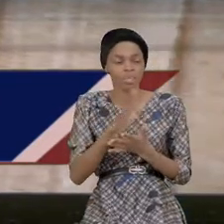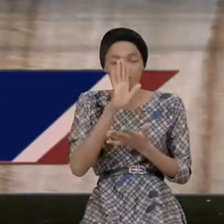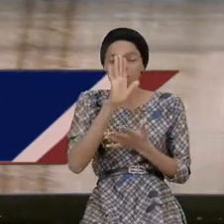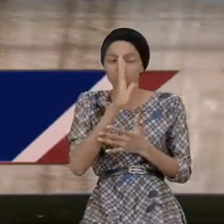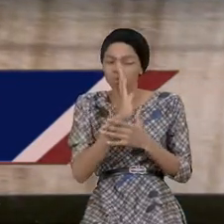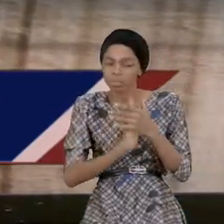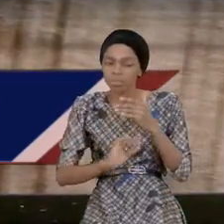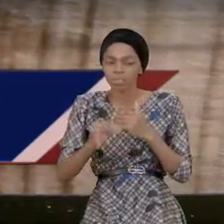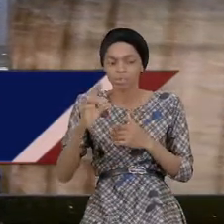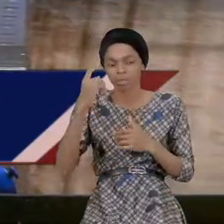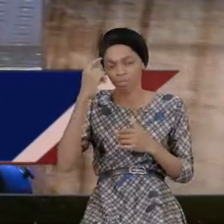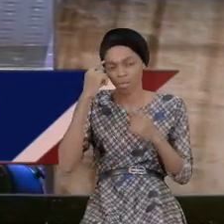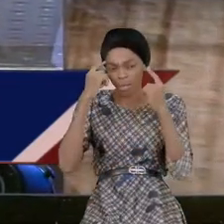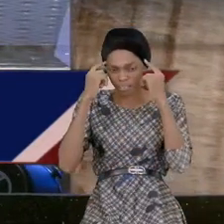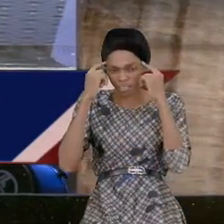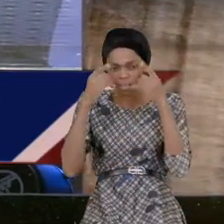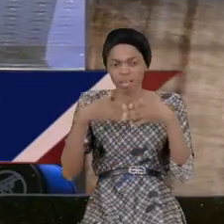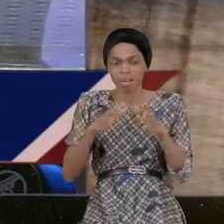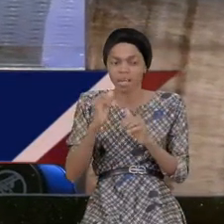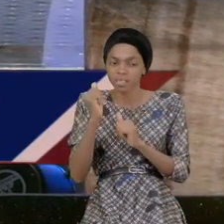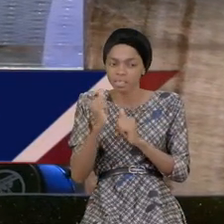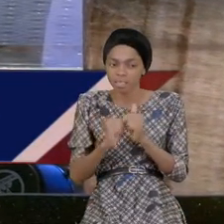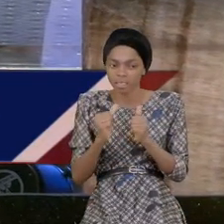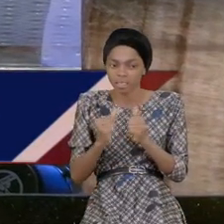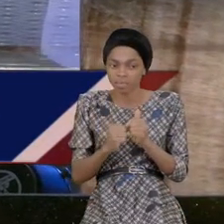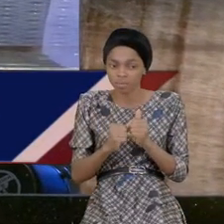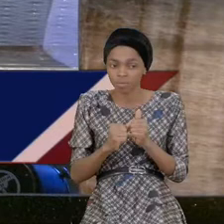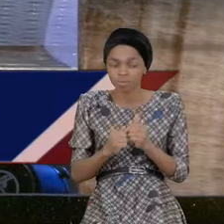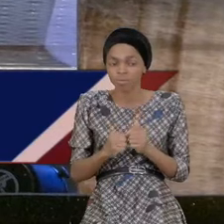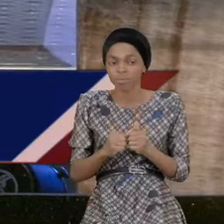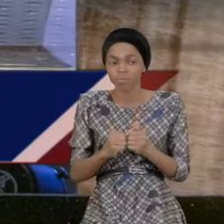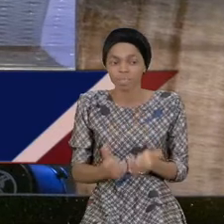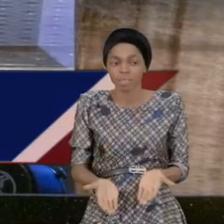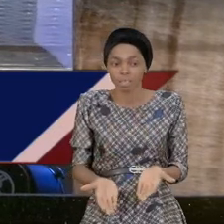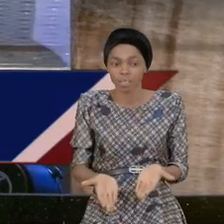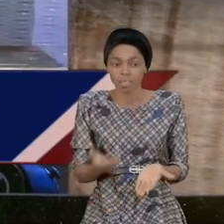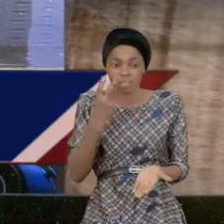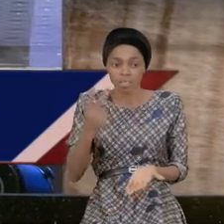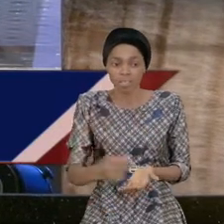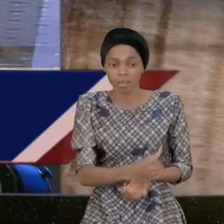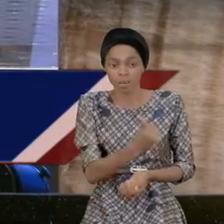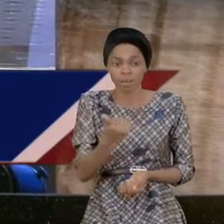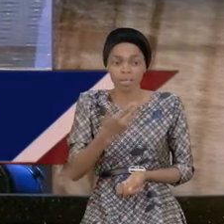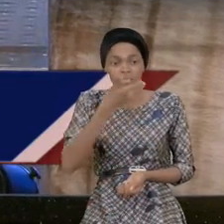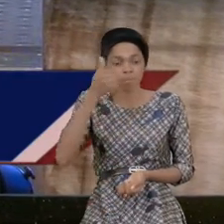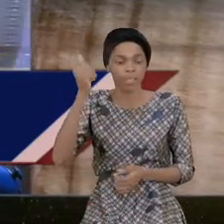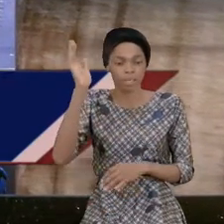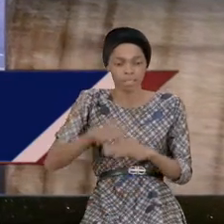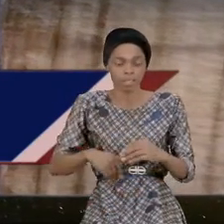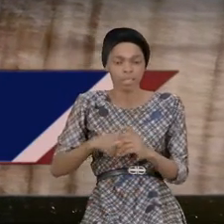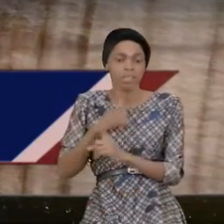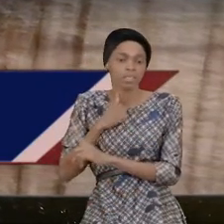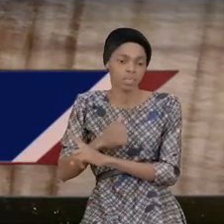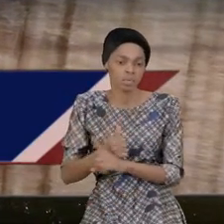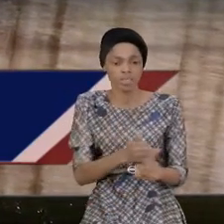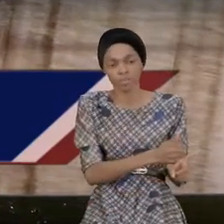mind, let each esteem other better than themselves. It